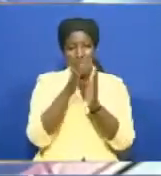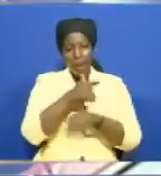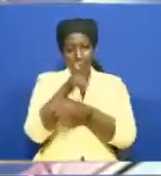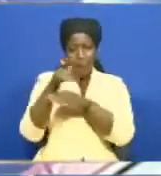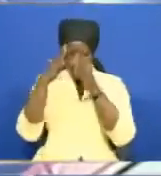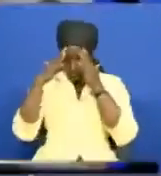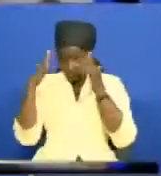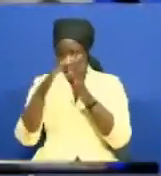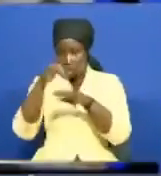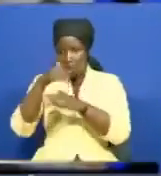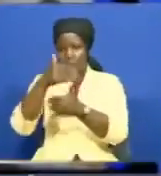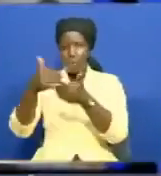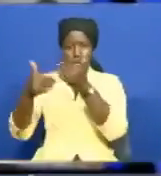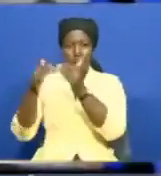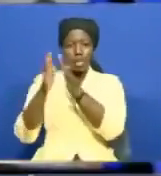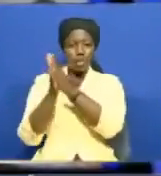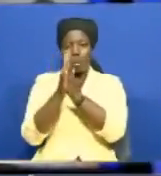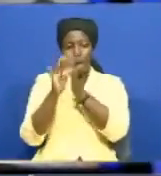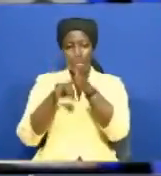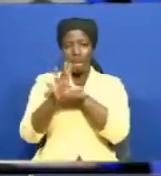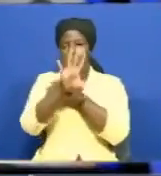Africa.